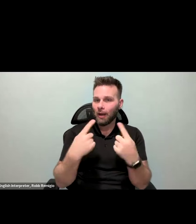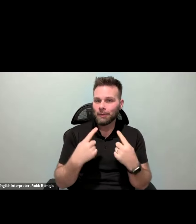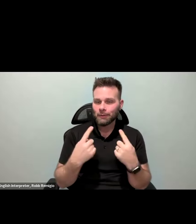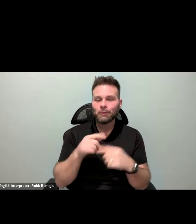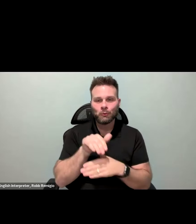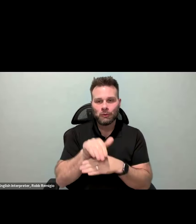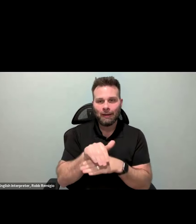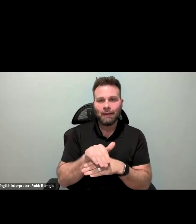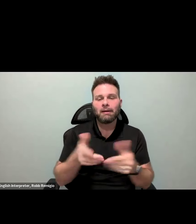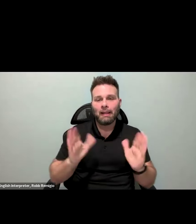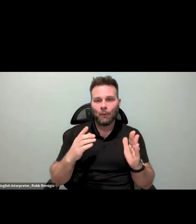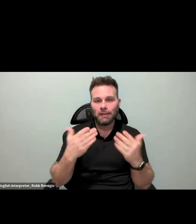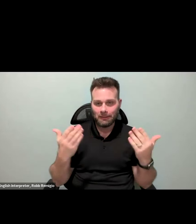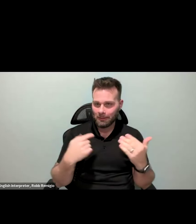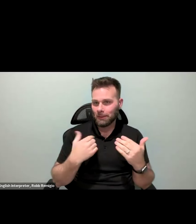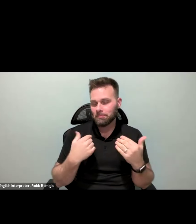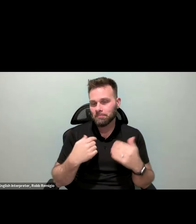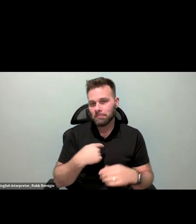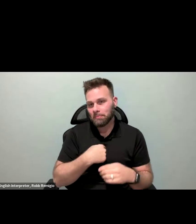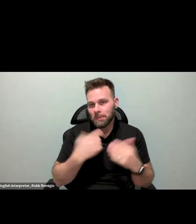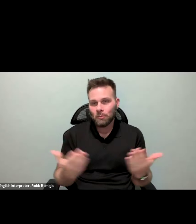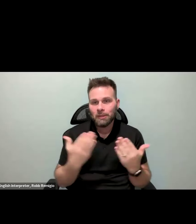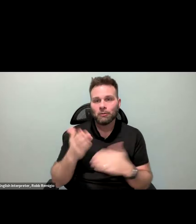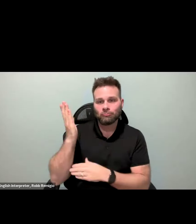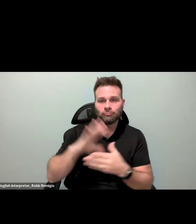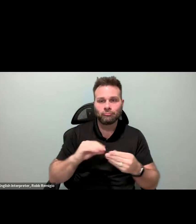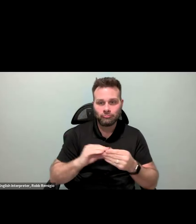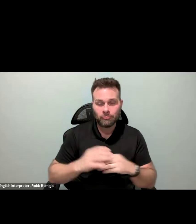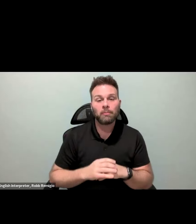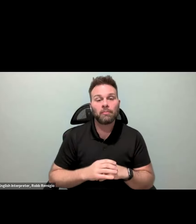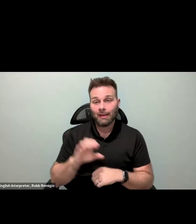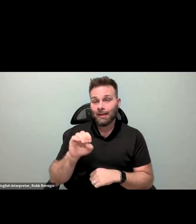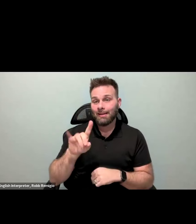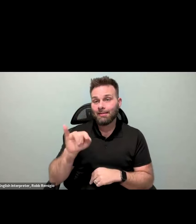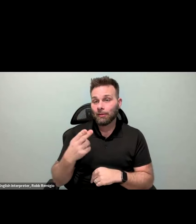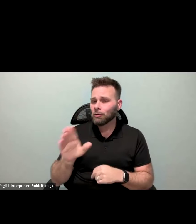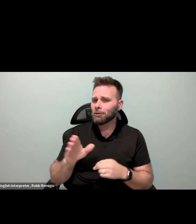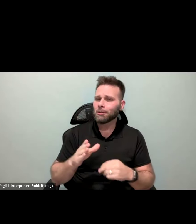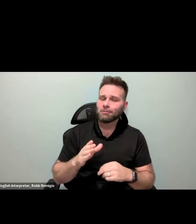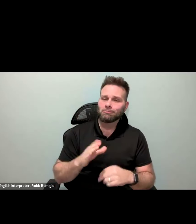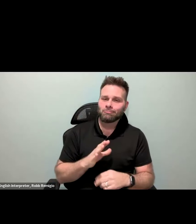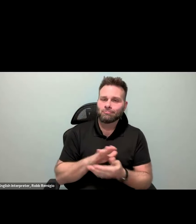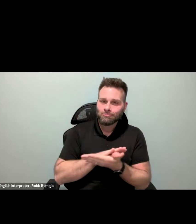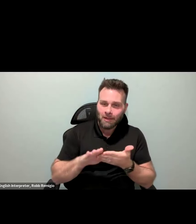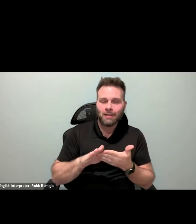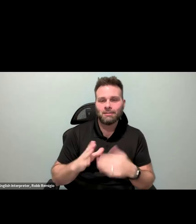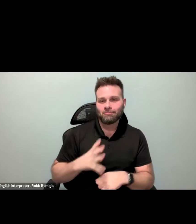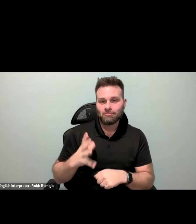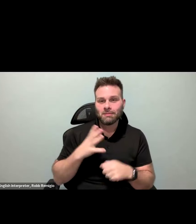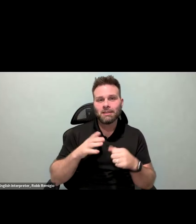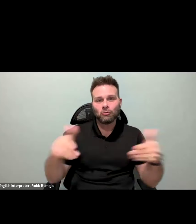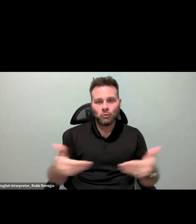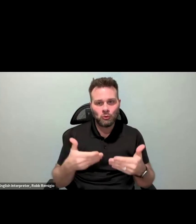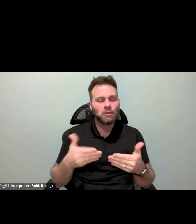evening. So despite Edith's nice intro of myself, I'm going to introduce myself. We're going to